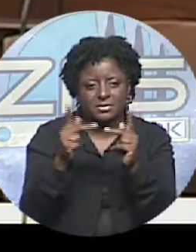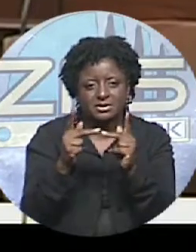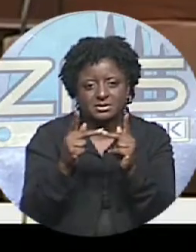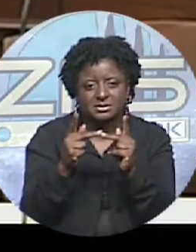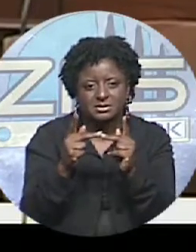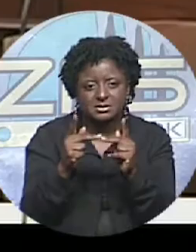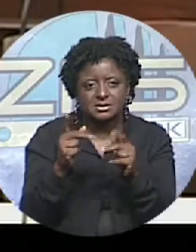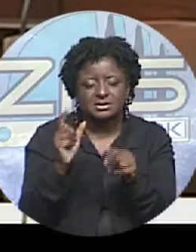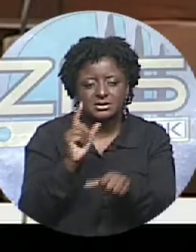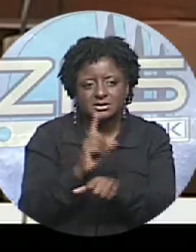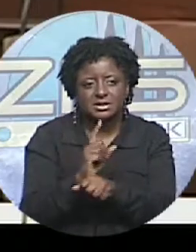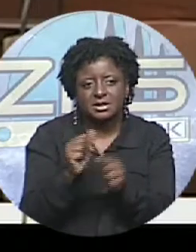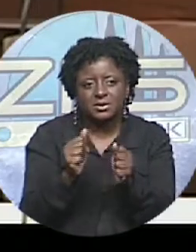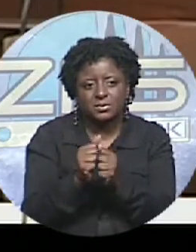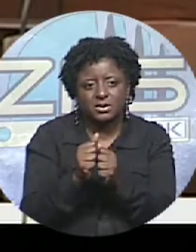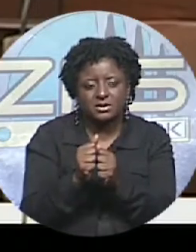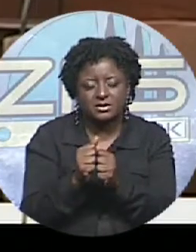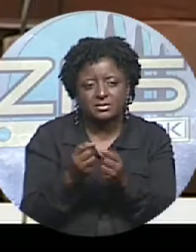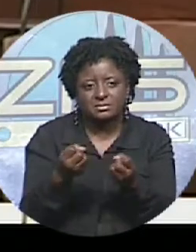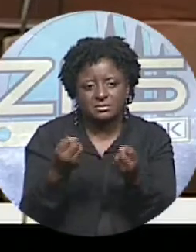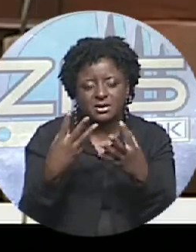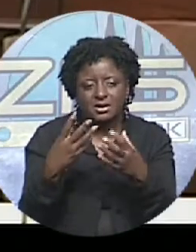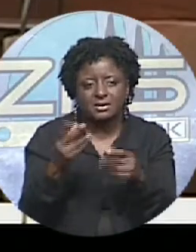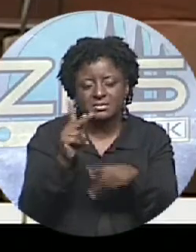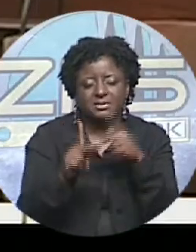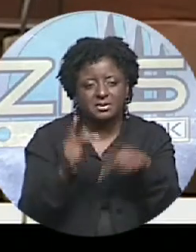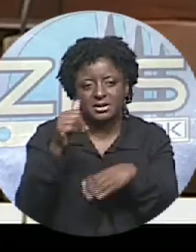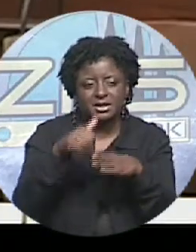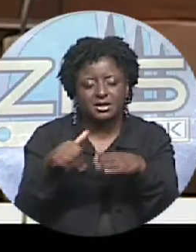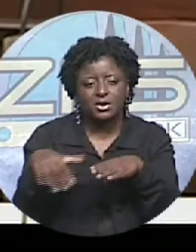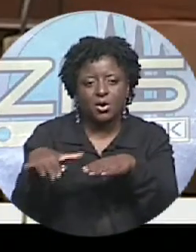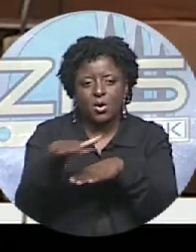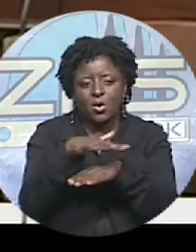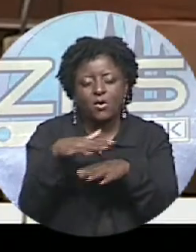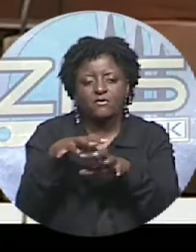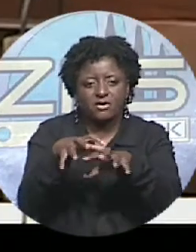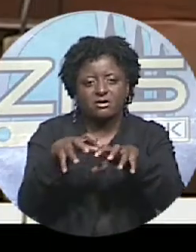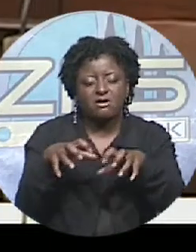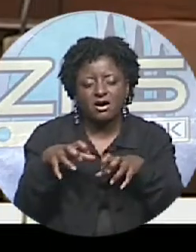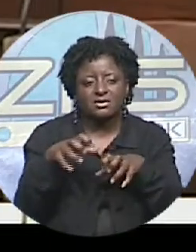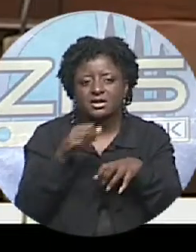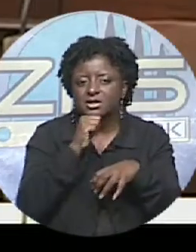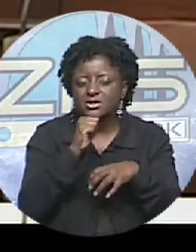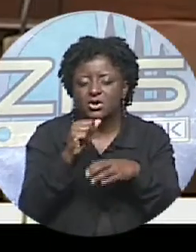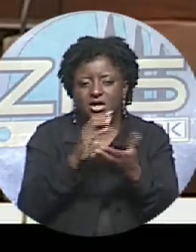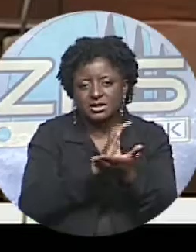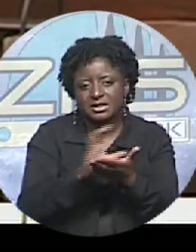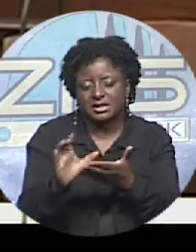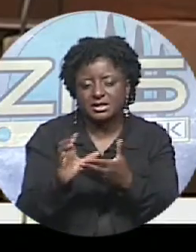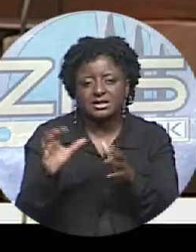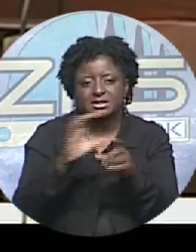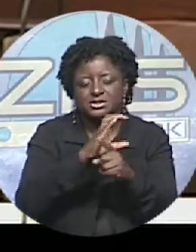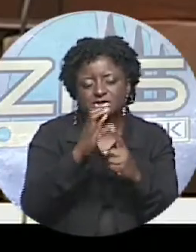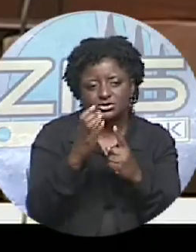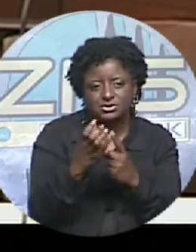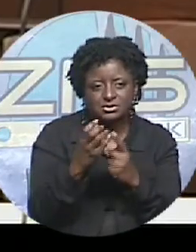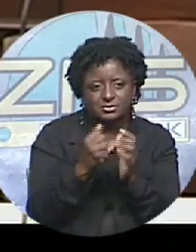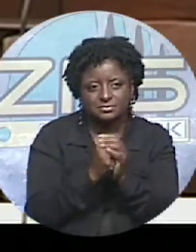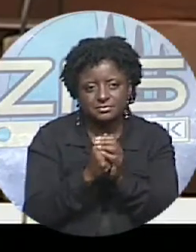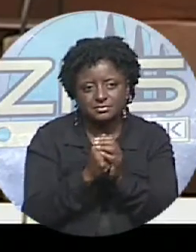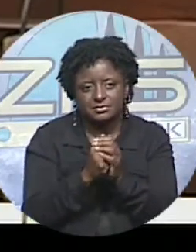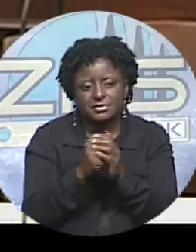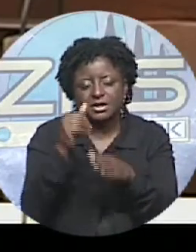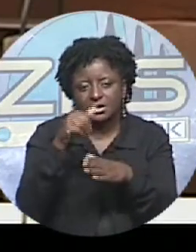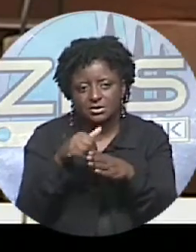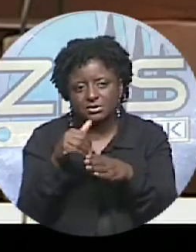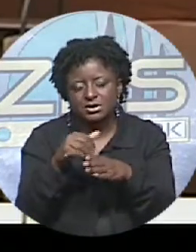in overcrowded and unsanitary conditions, persons being held against their will, and employment